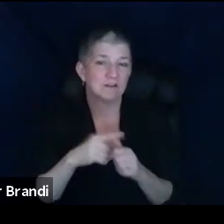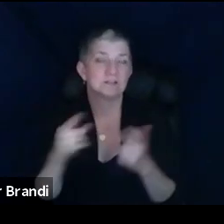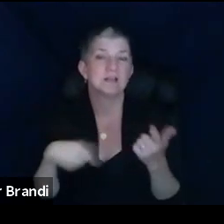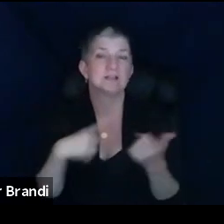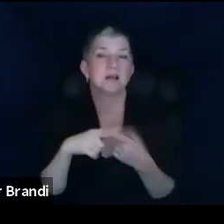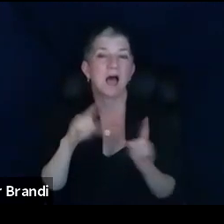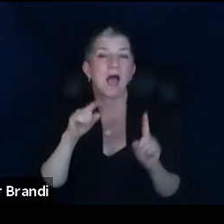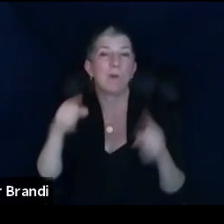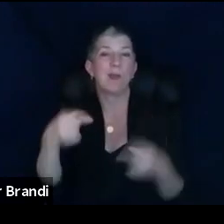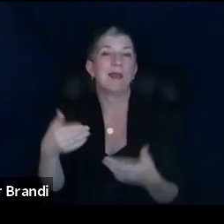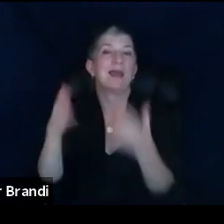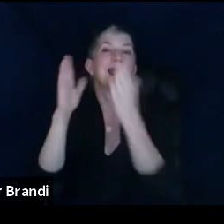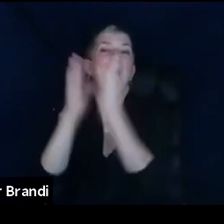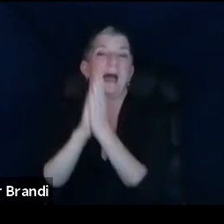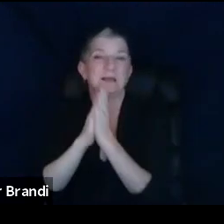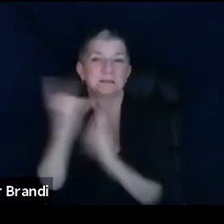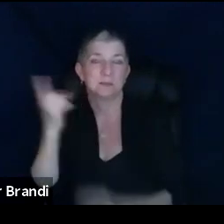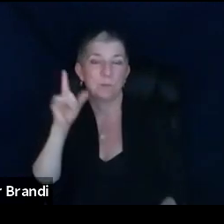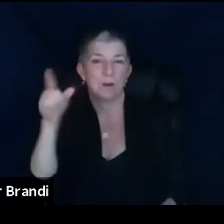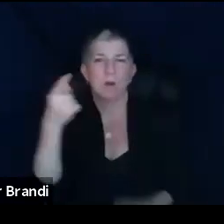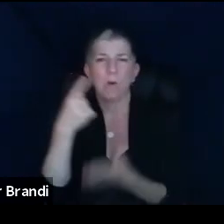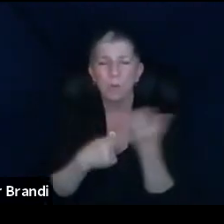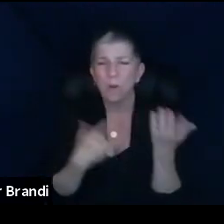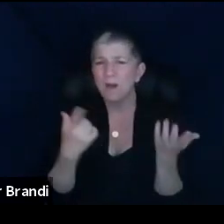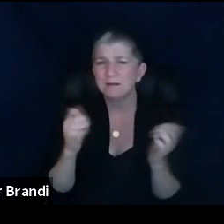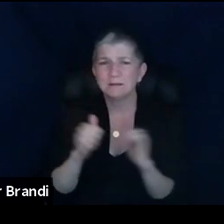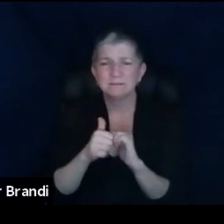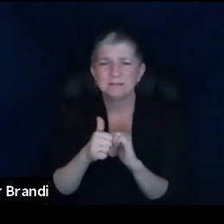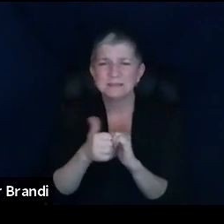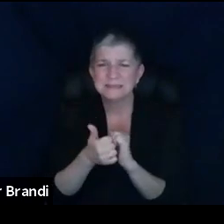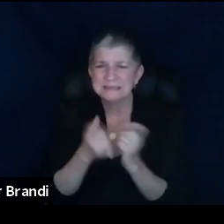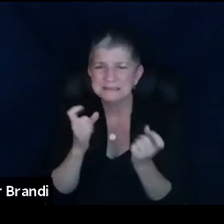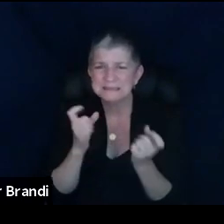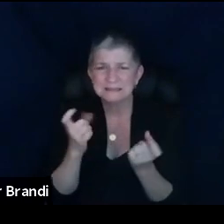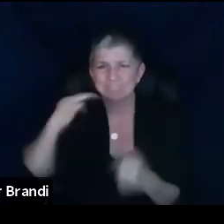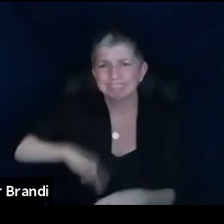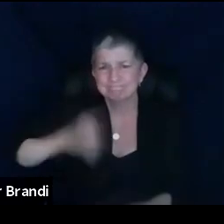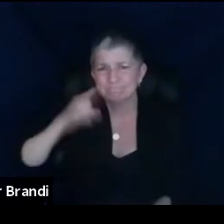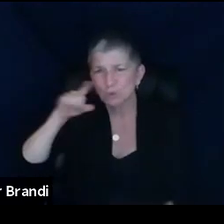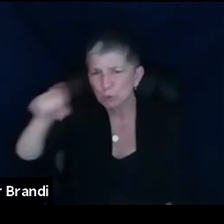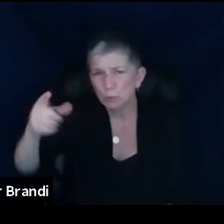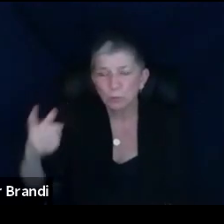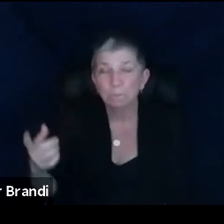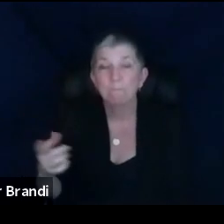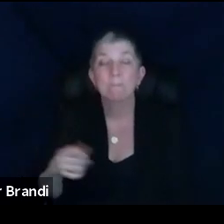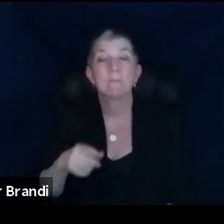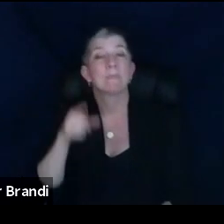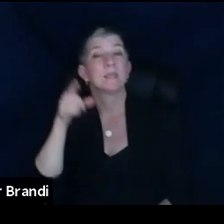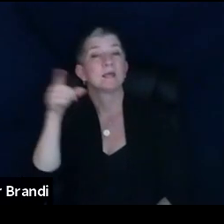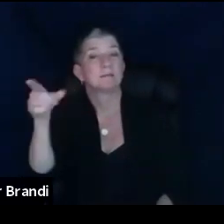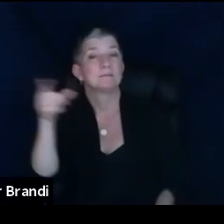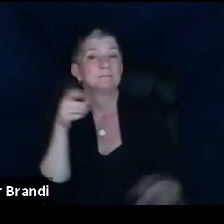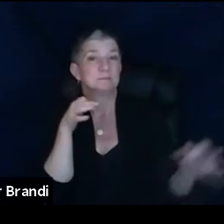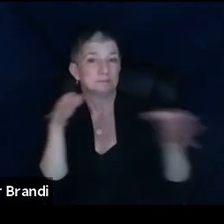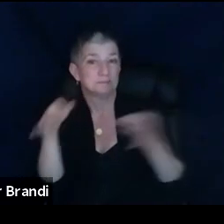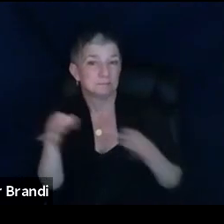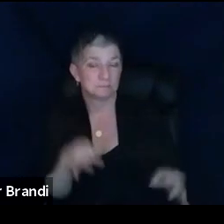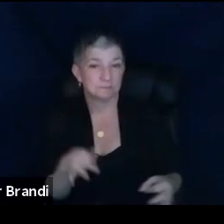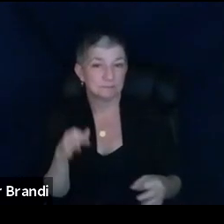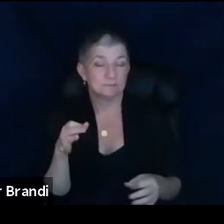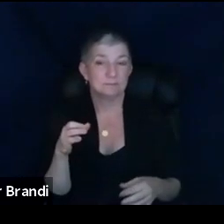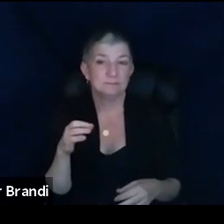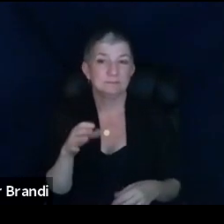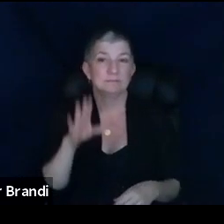and I asked somebody, what does this give you? And what they were talking about is the fact that